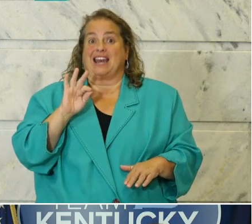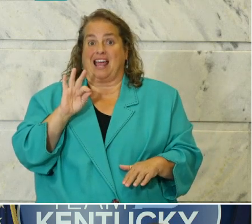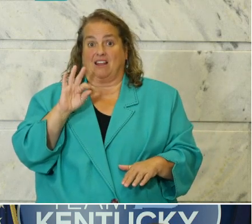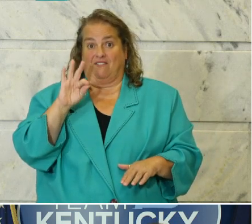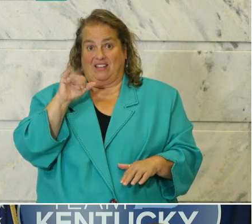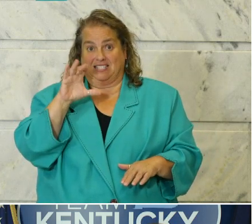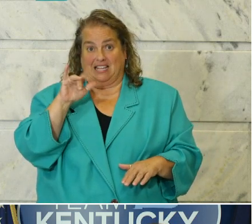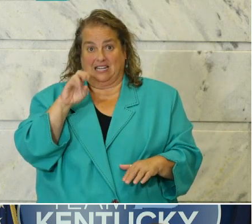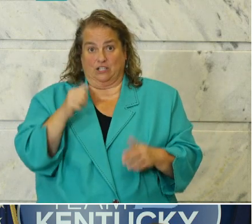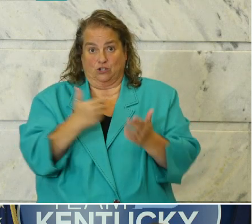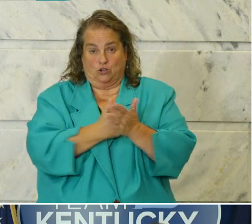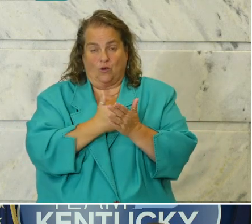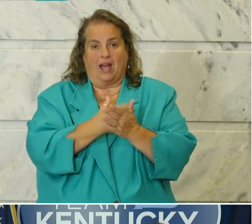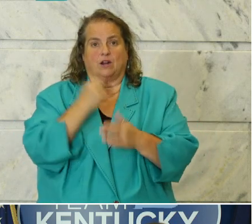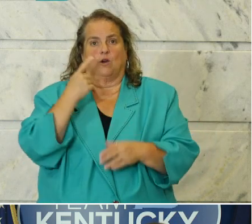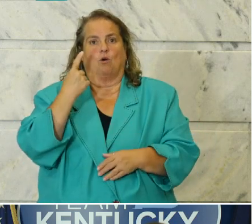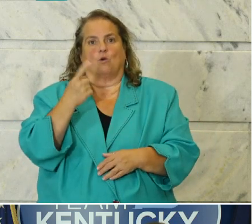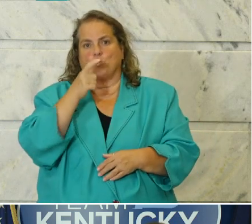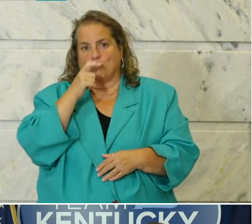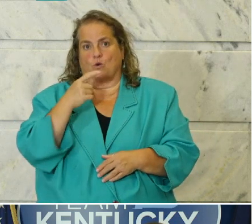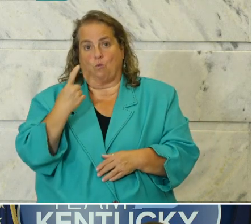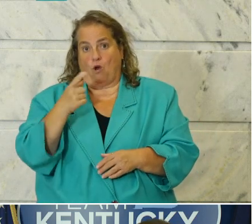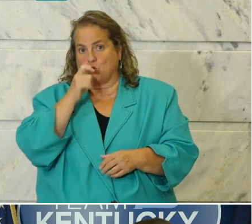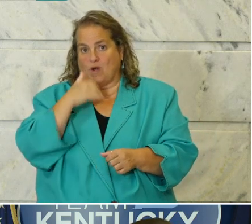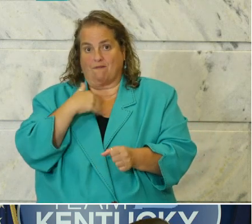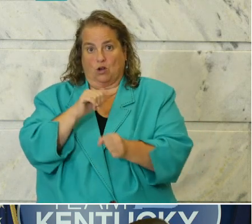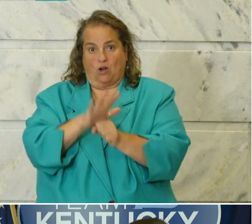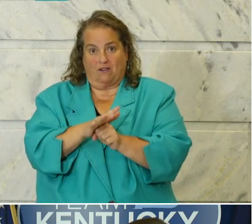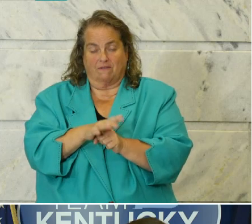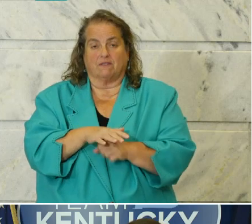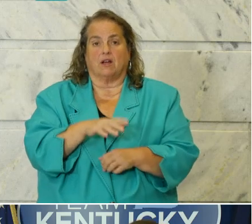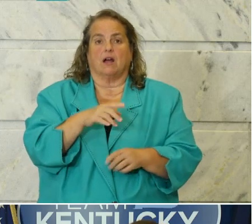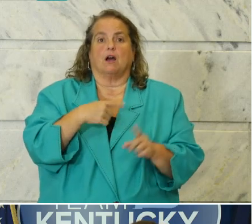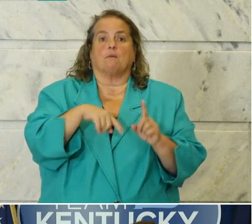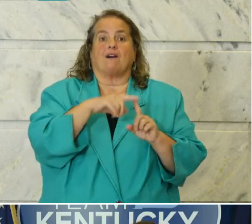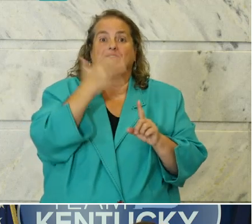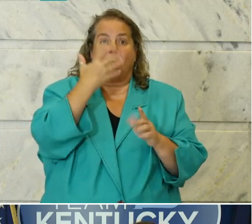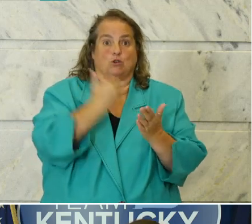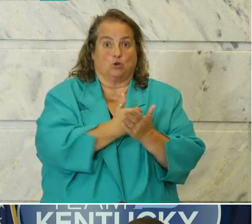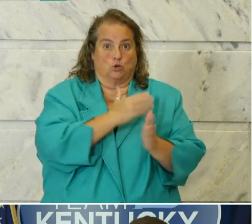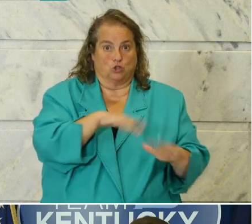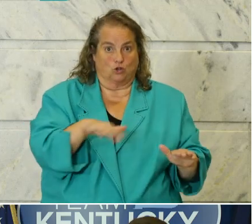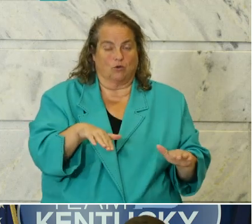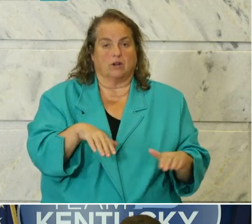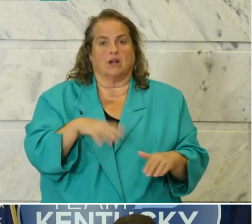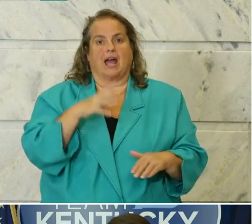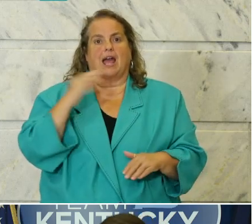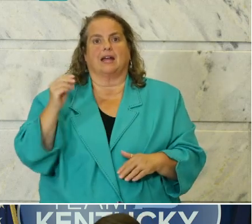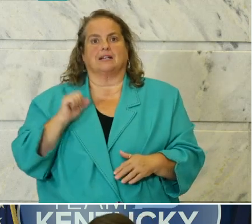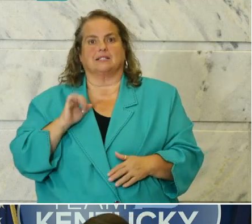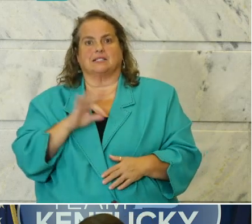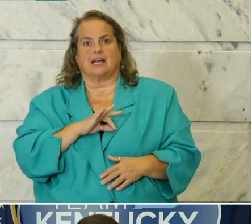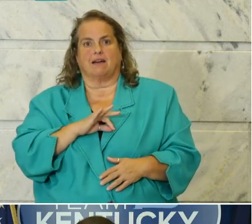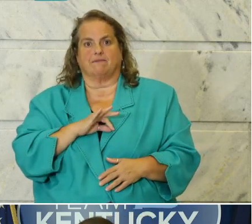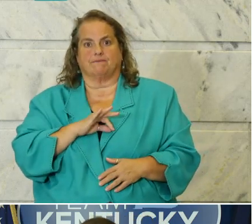positive. 7 staff. 5 new children. Now, I skipped the gun a little bit earlier. I want to